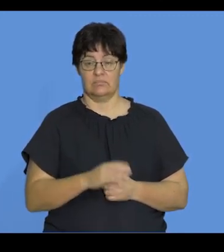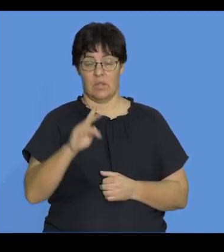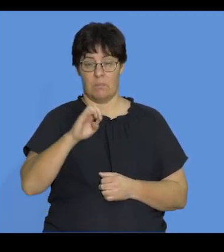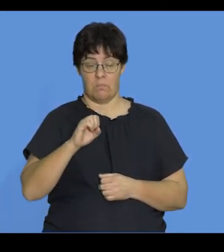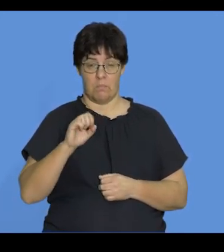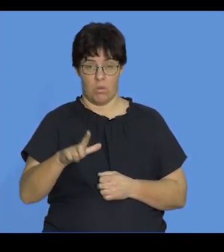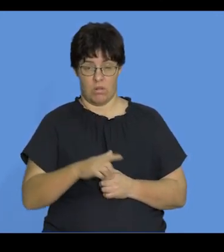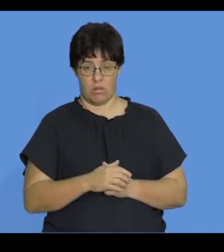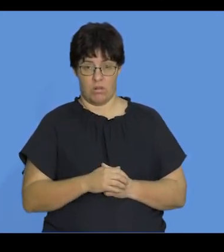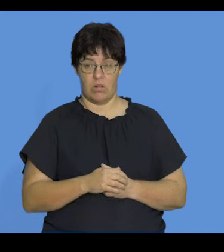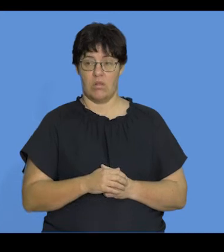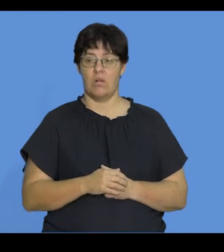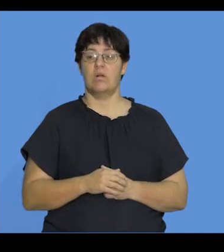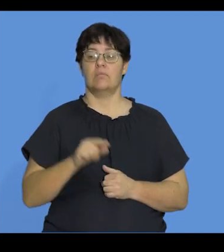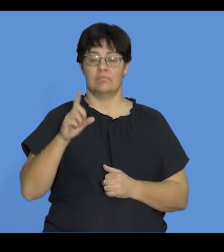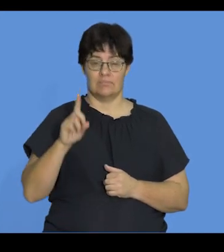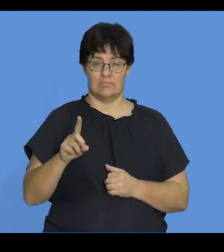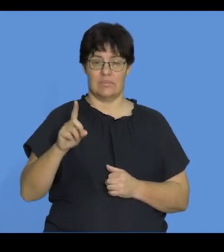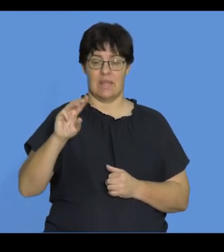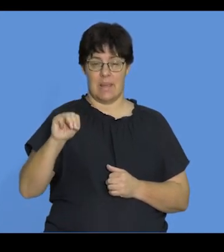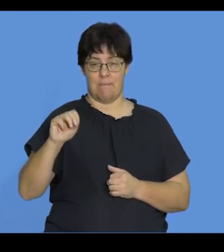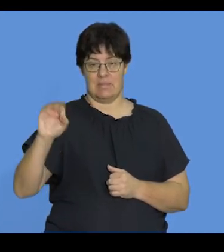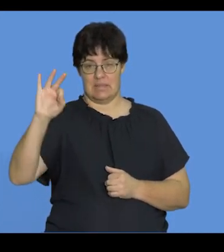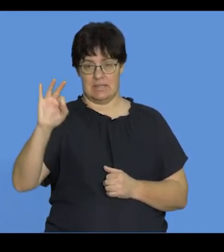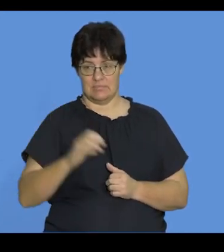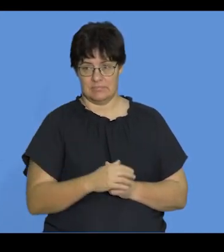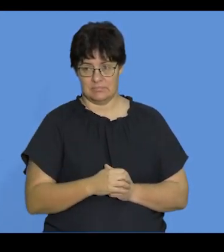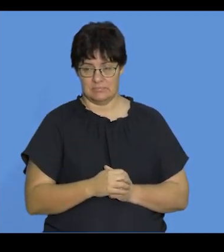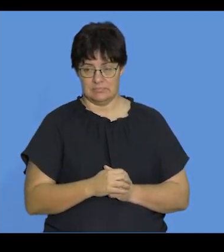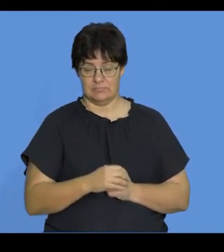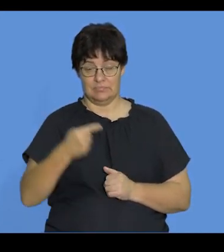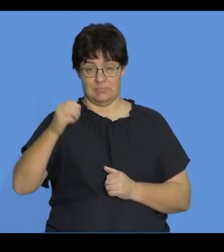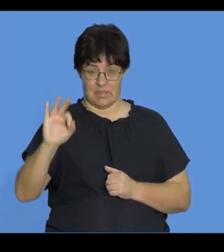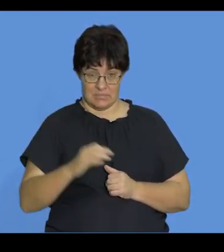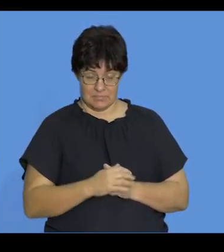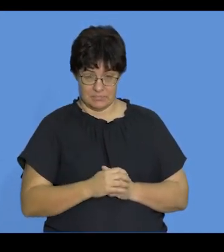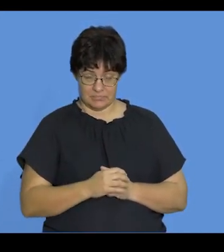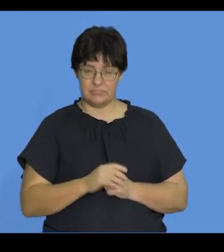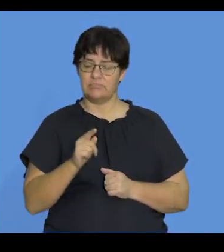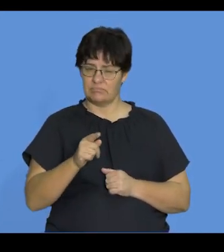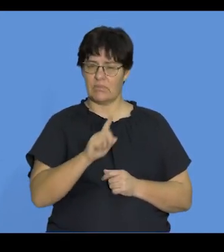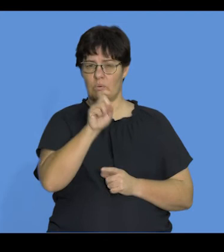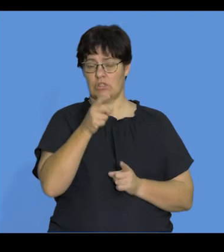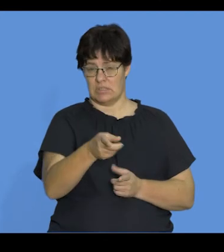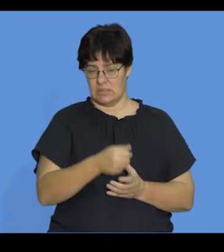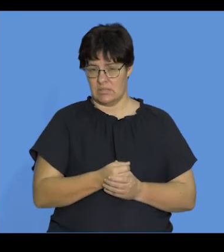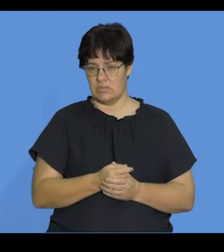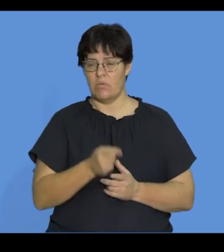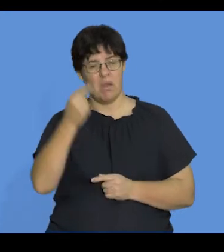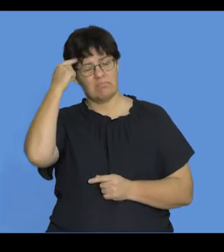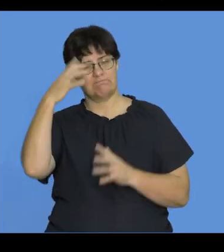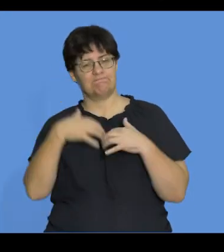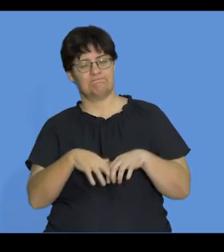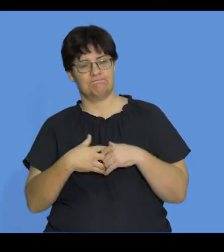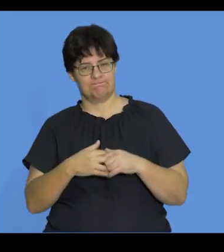0.136 mole per cubic decimeter, right? So that's as far as the question is concerned. Also, you may think of